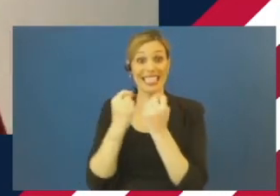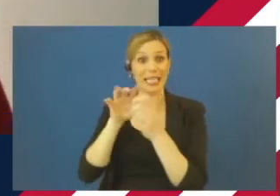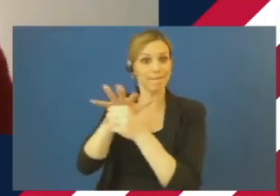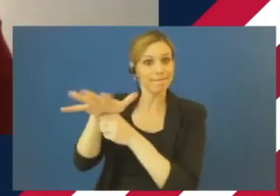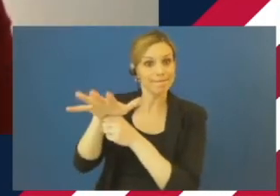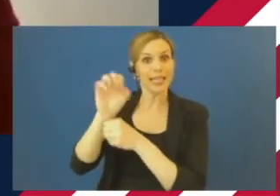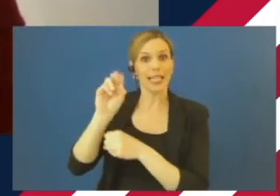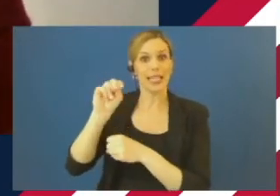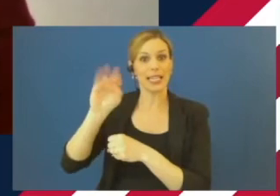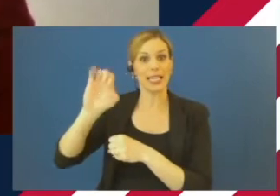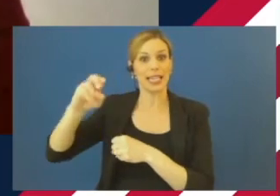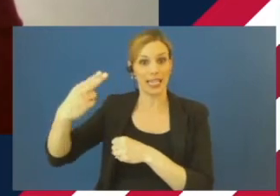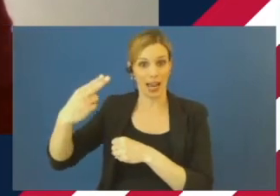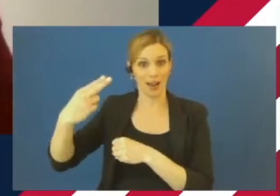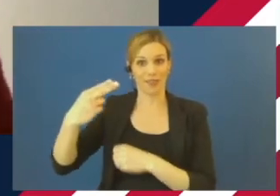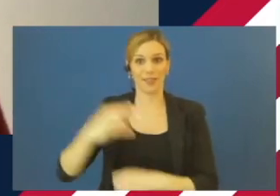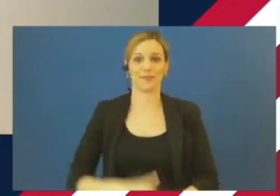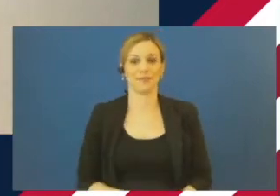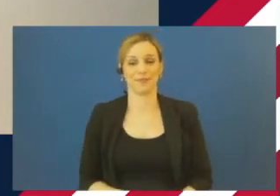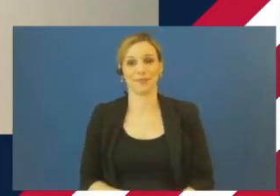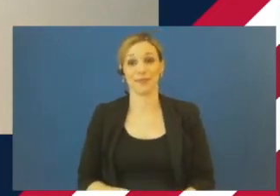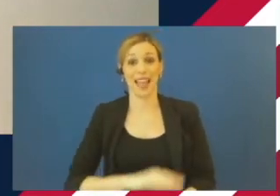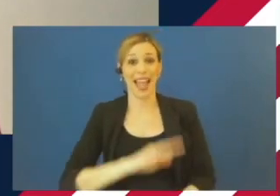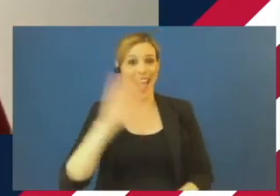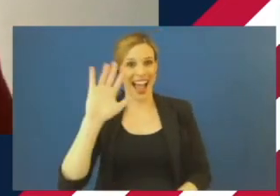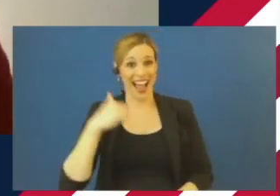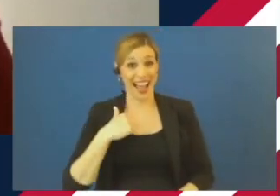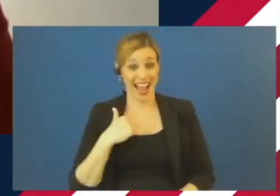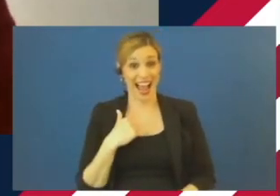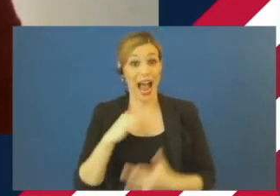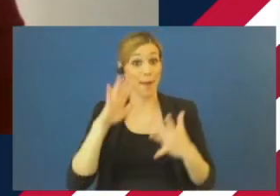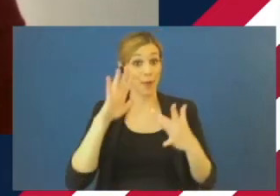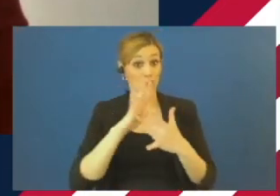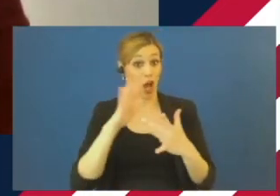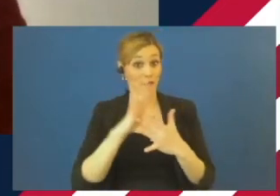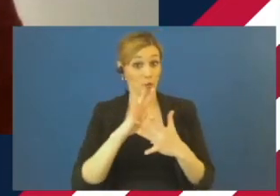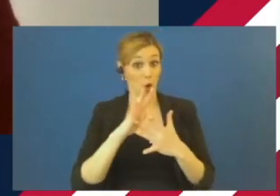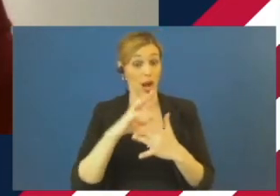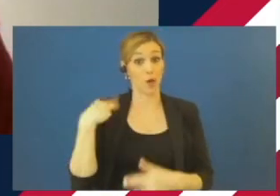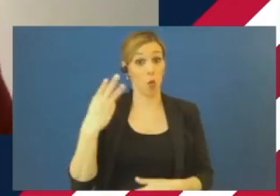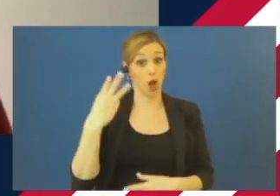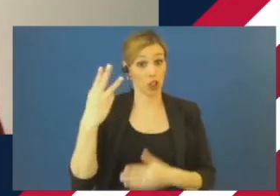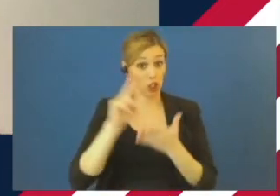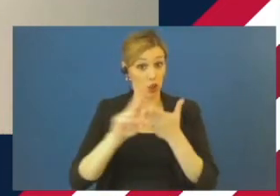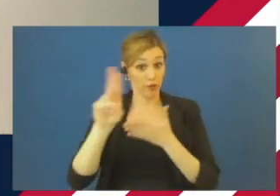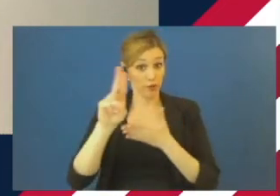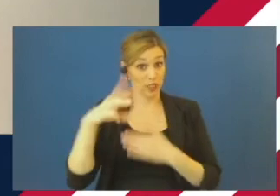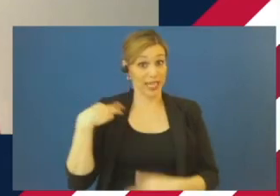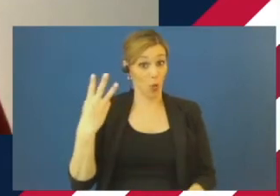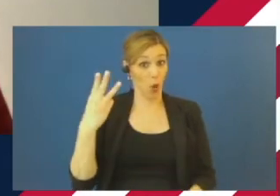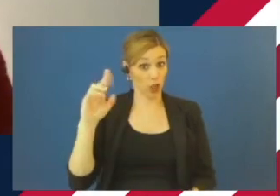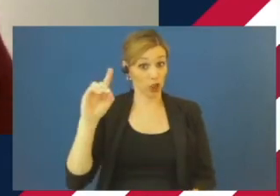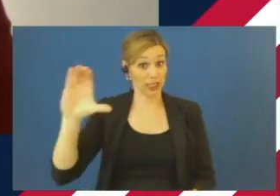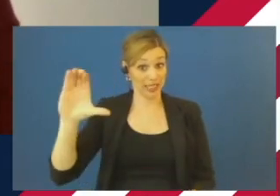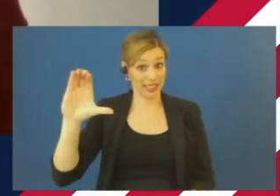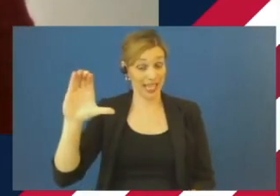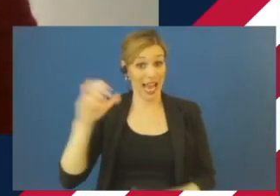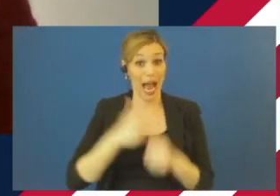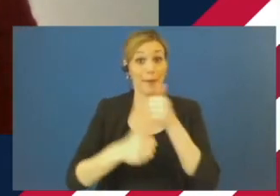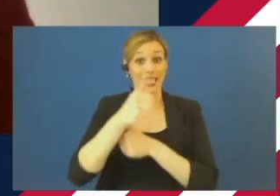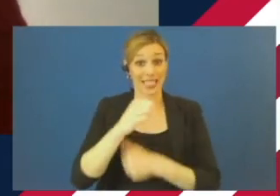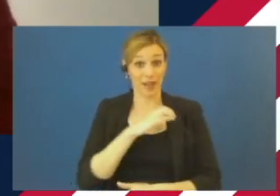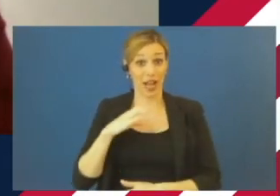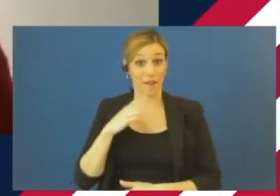Hi, my name is Alea Eastman. I am a rising sophomore at Trinity Washington University in Washington, D.C., and Executive Council member of Team Enough, the